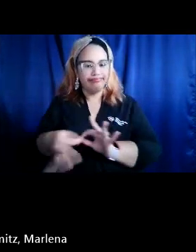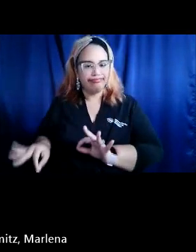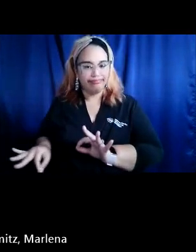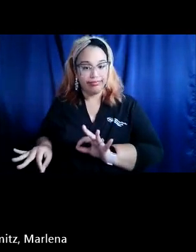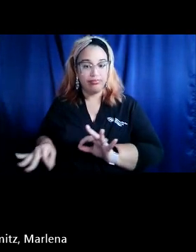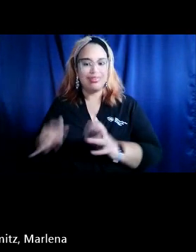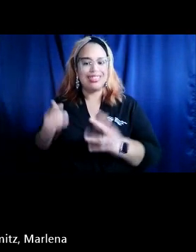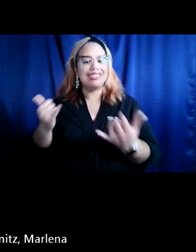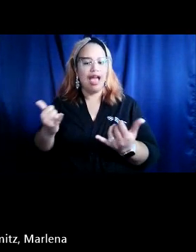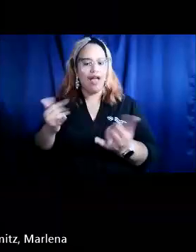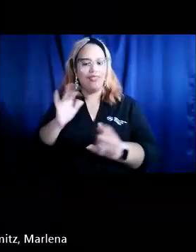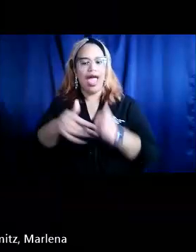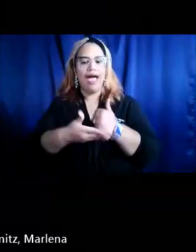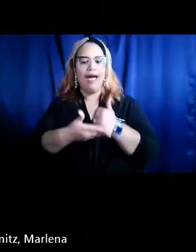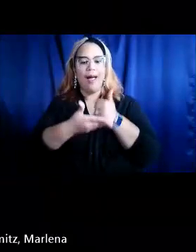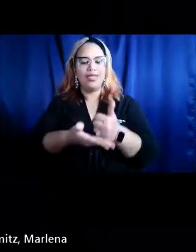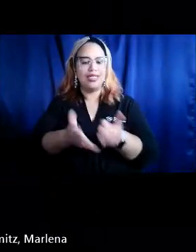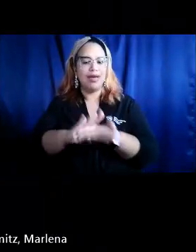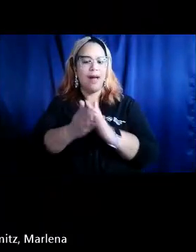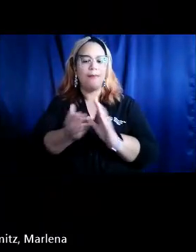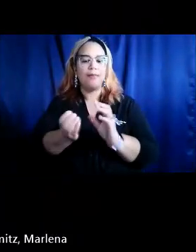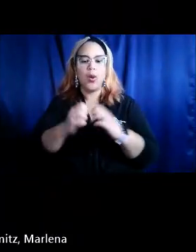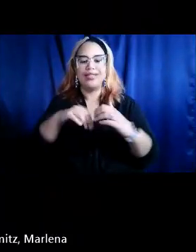Now, let's give an overview of today's webinar.